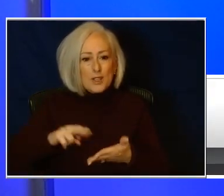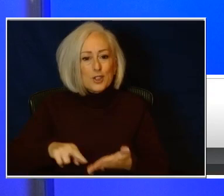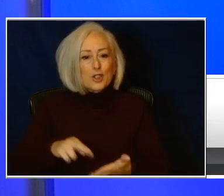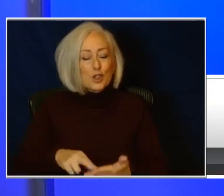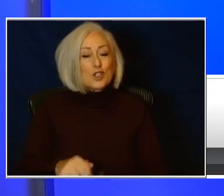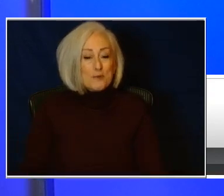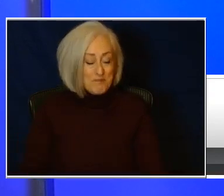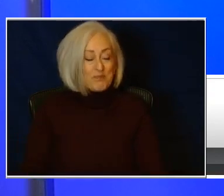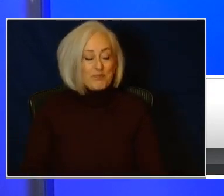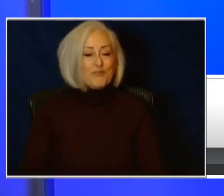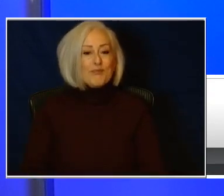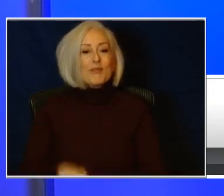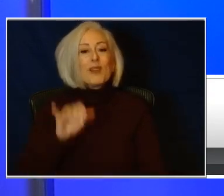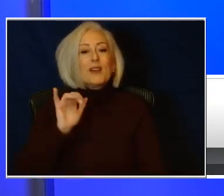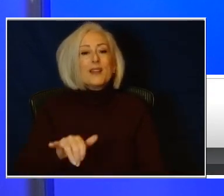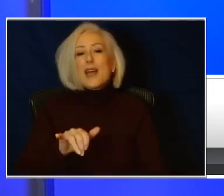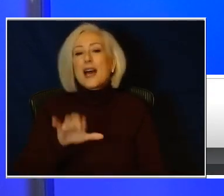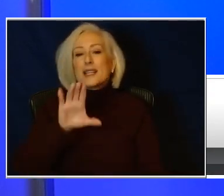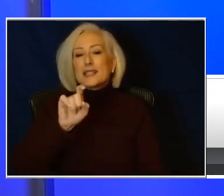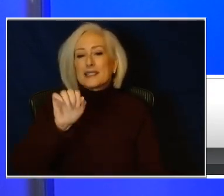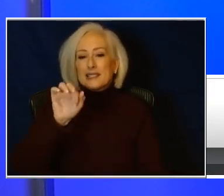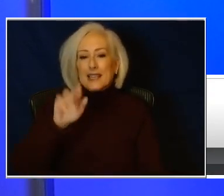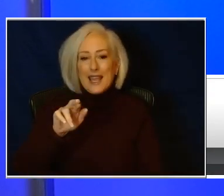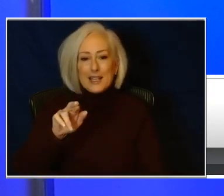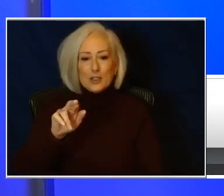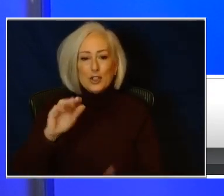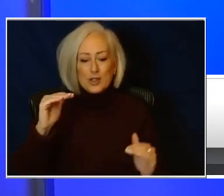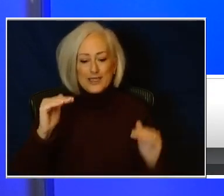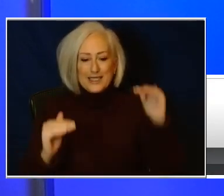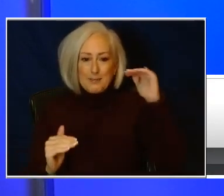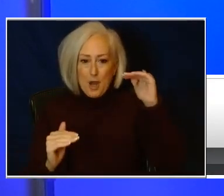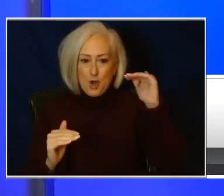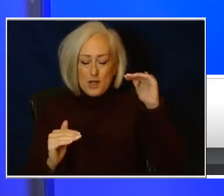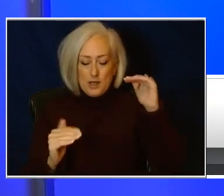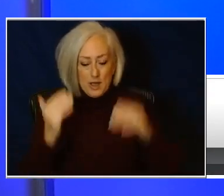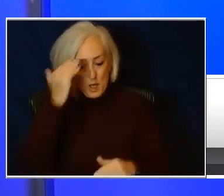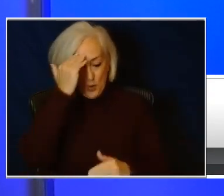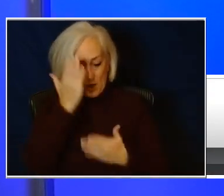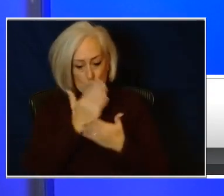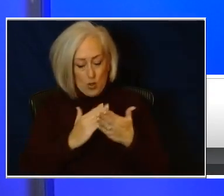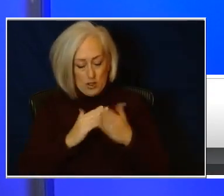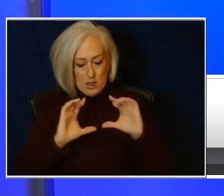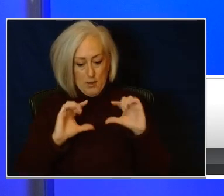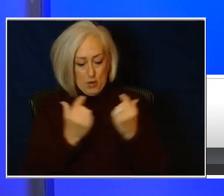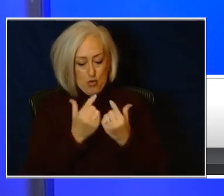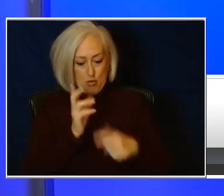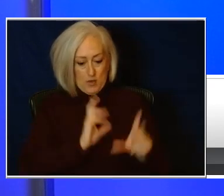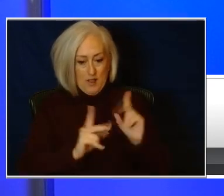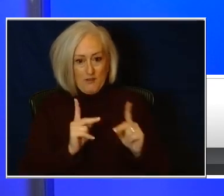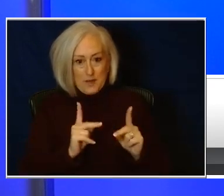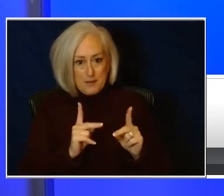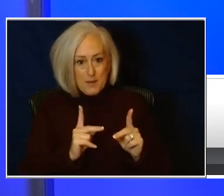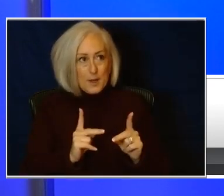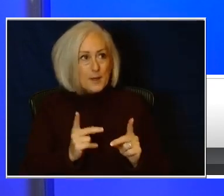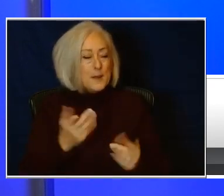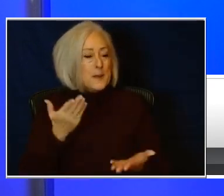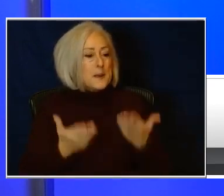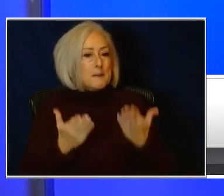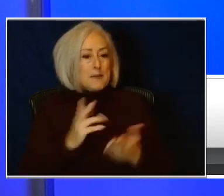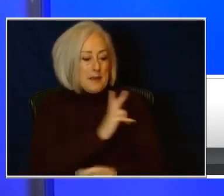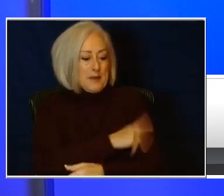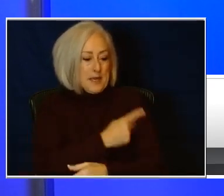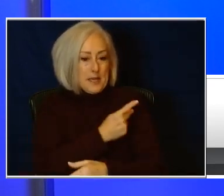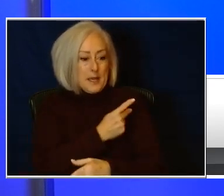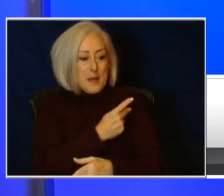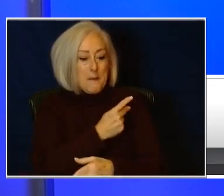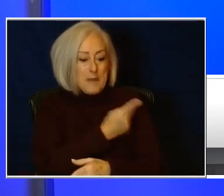cancer disparities. We know that certain patient groups, whether it's patients in certain racial ethnic groups or